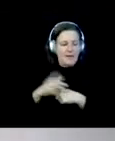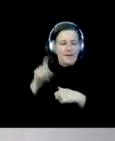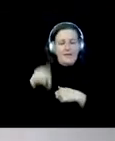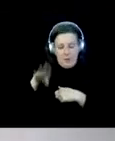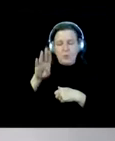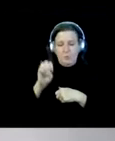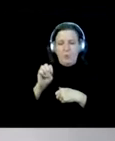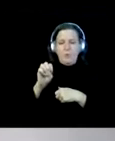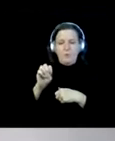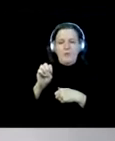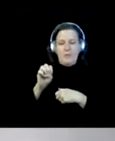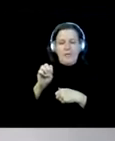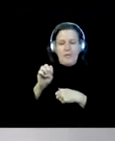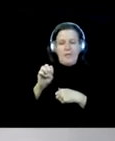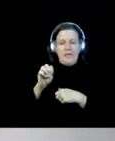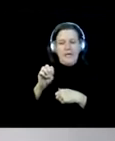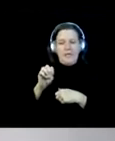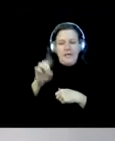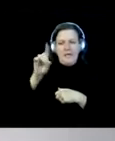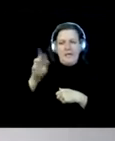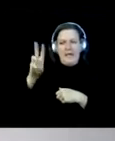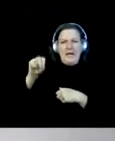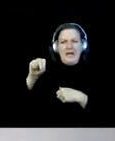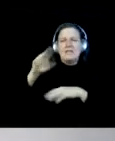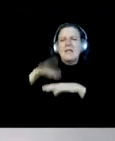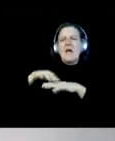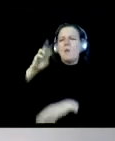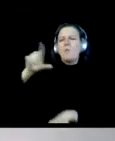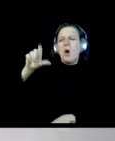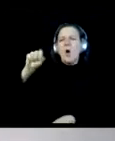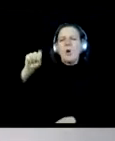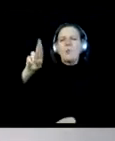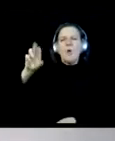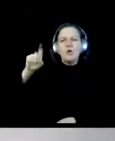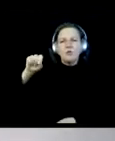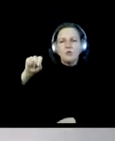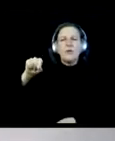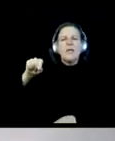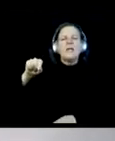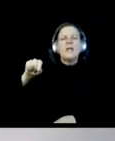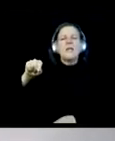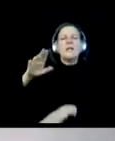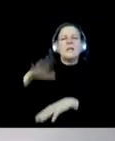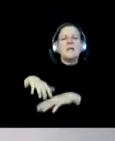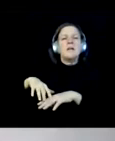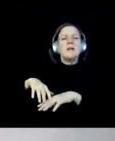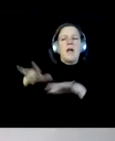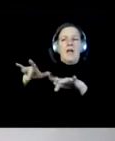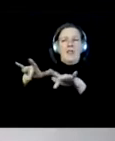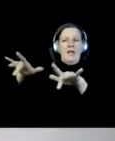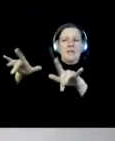be, yeah, down on Wall Street, and it was supposed to be in this kind of obsolete, like, the department store